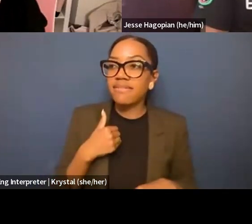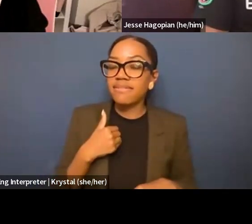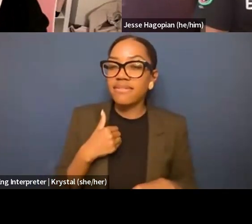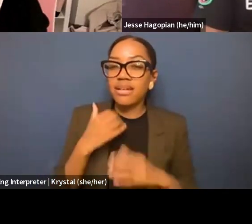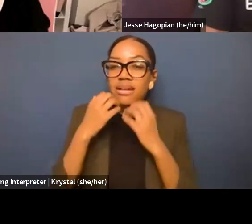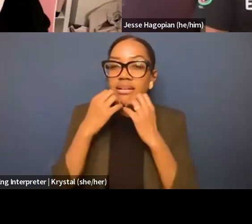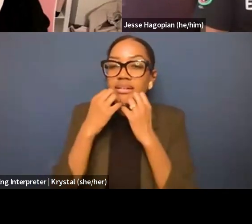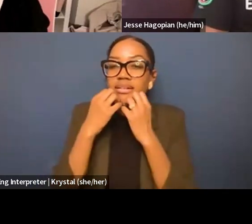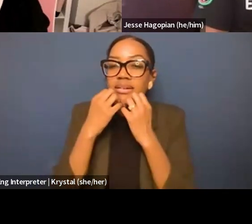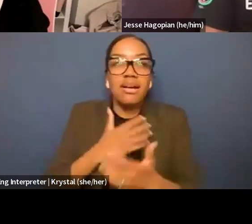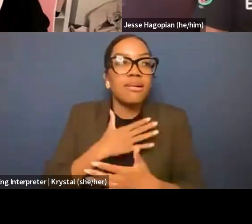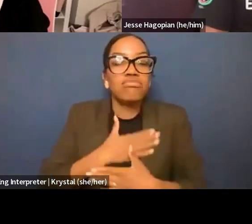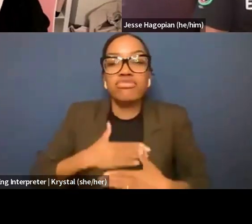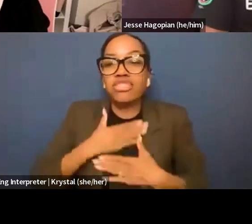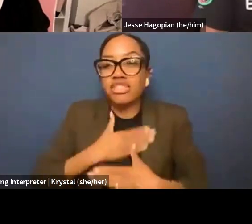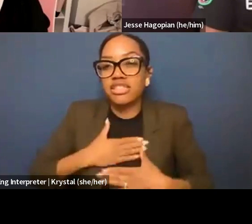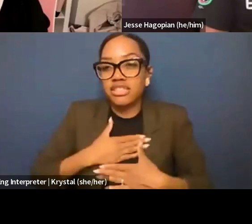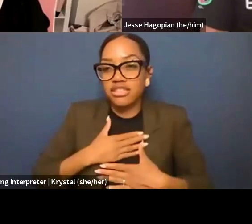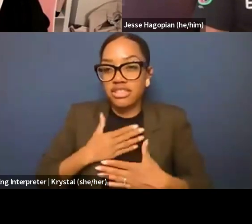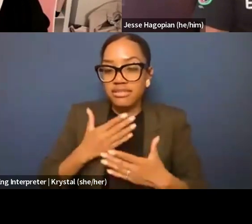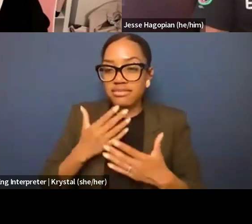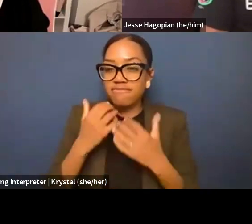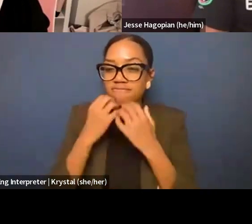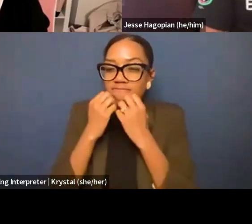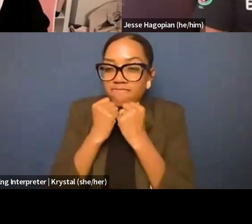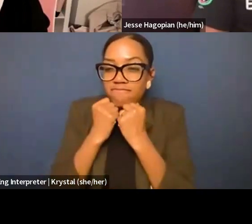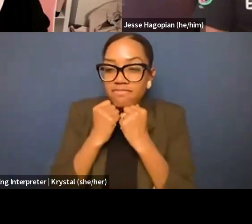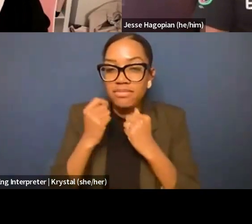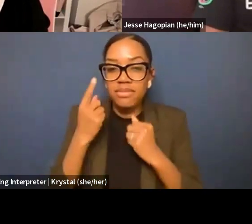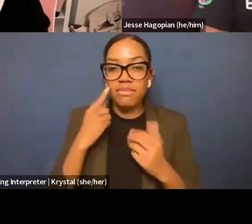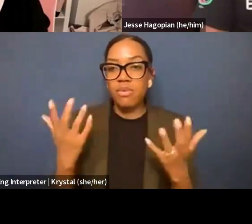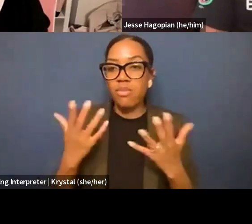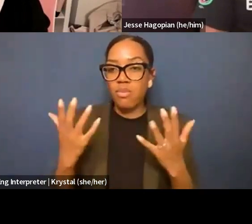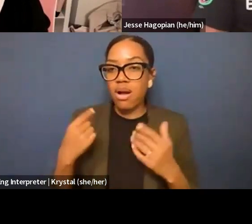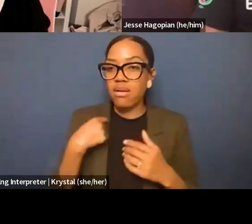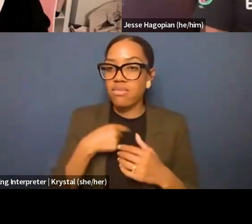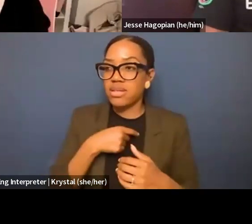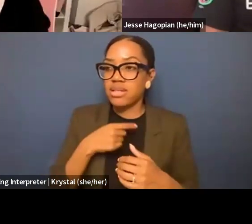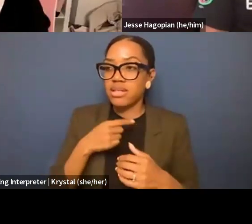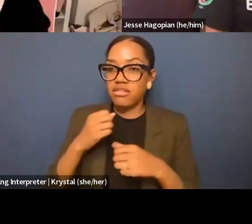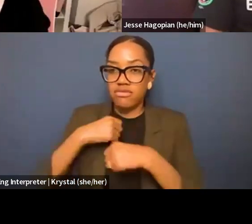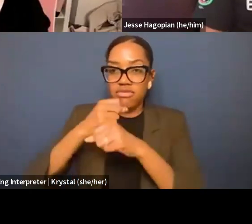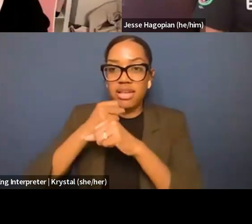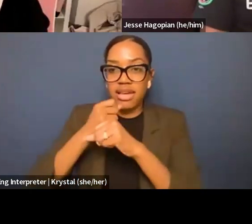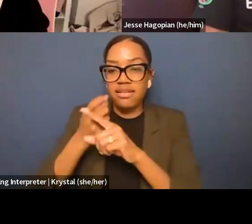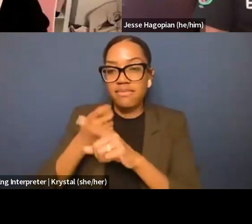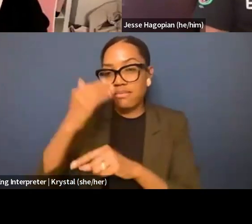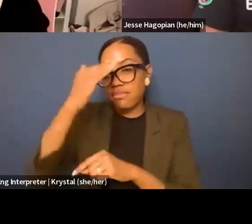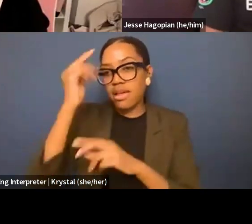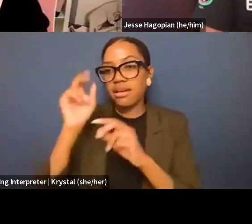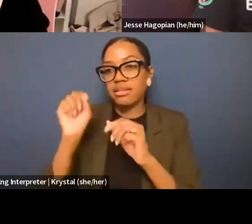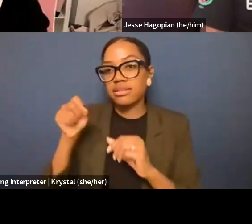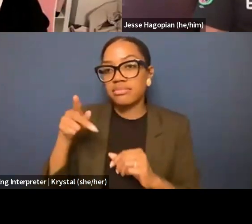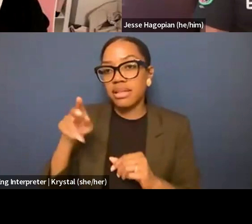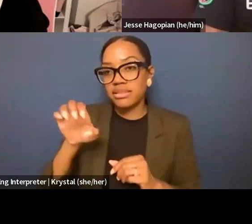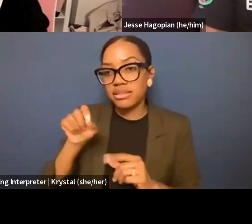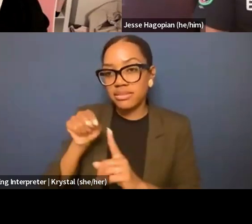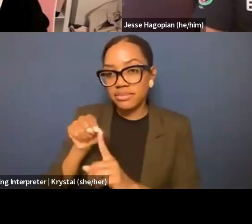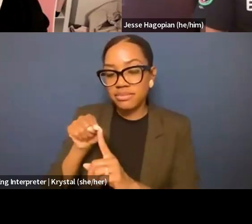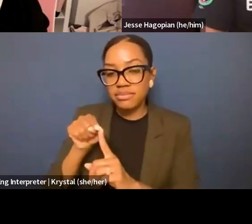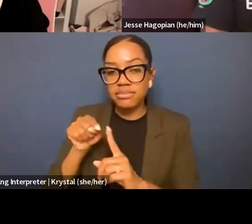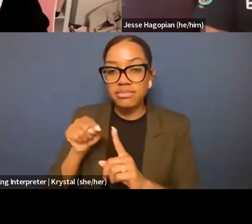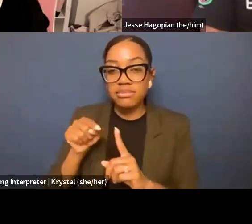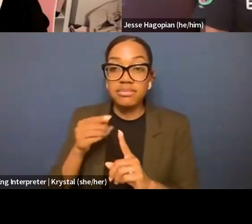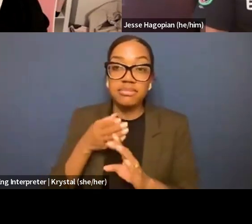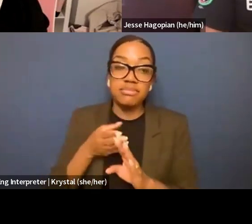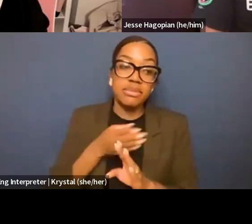that which emerged organically out of Black spaces earlier or even before